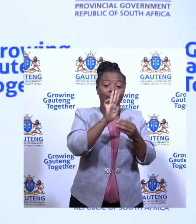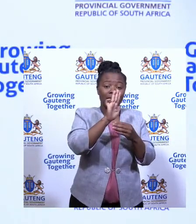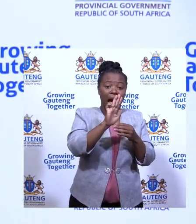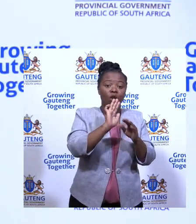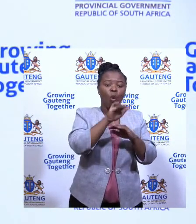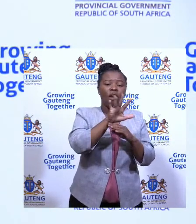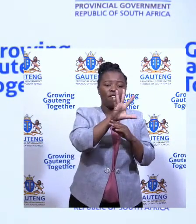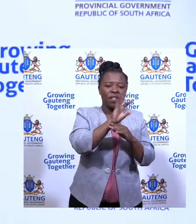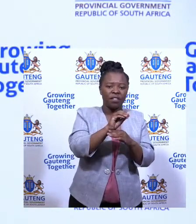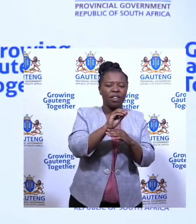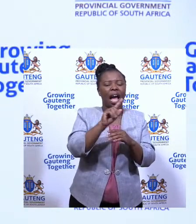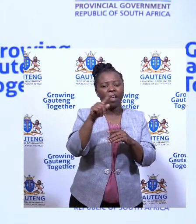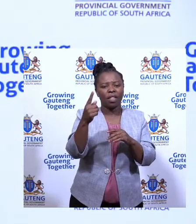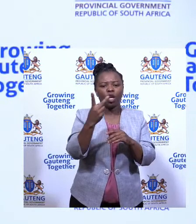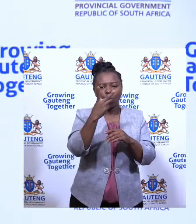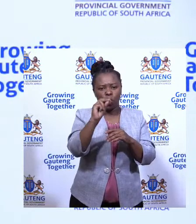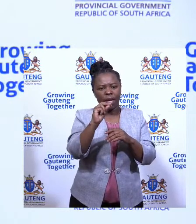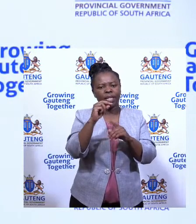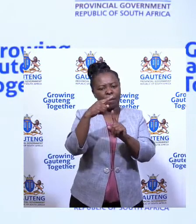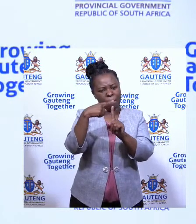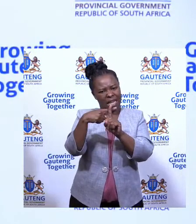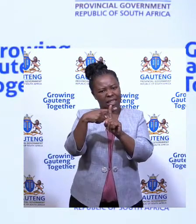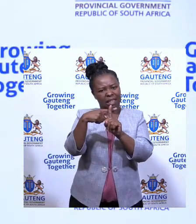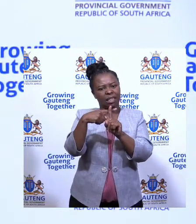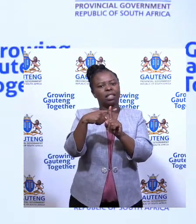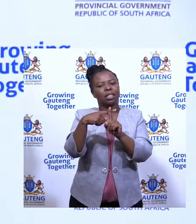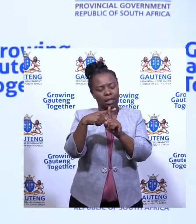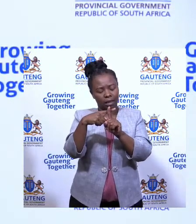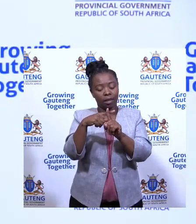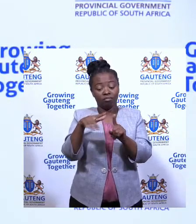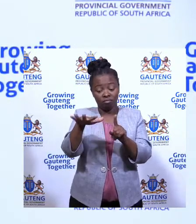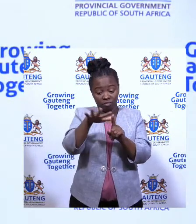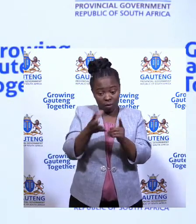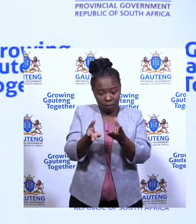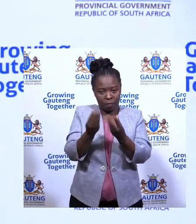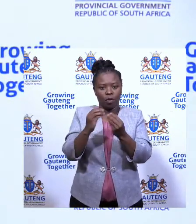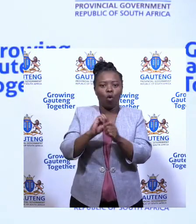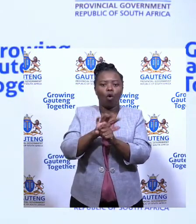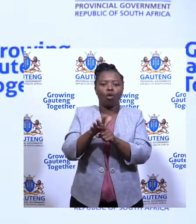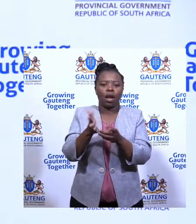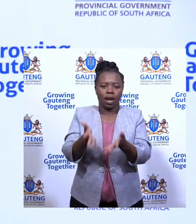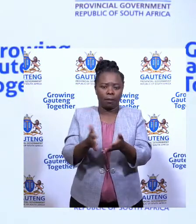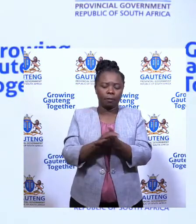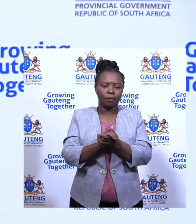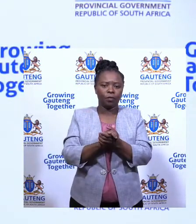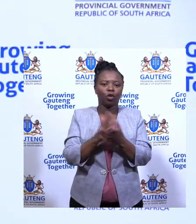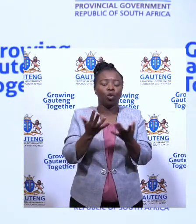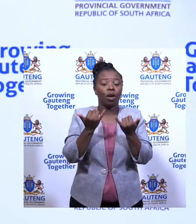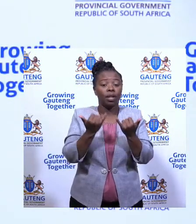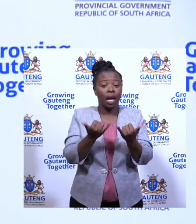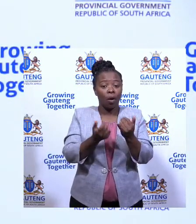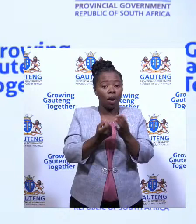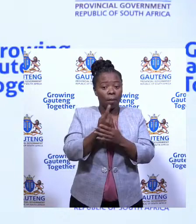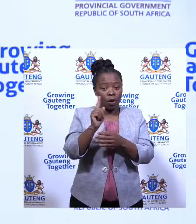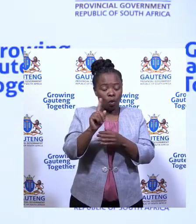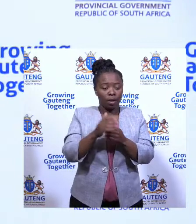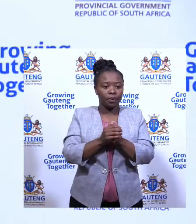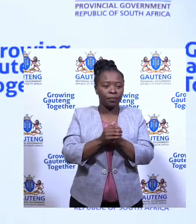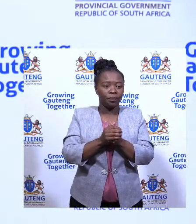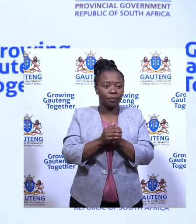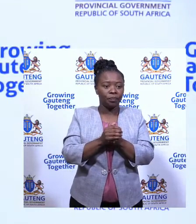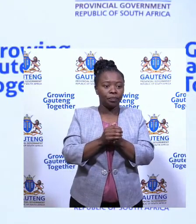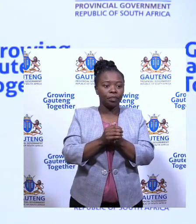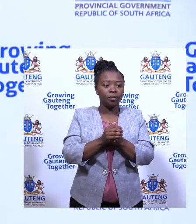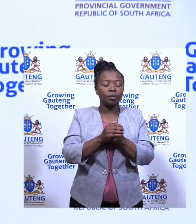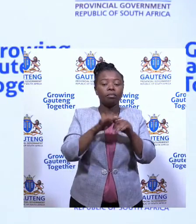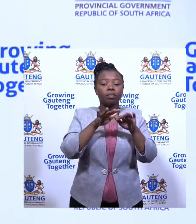another 20 plus who've had over 20 infections within these facilities. In many cases, what we're seeing happening is 1 or 2